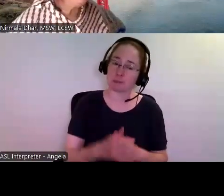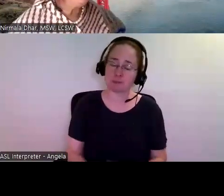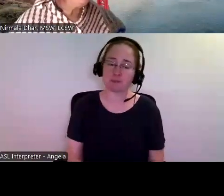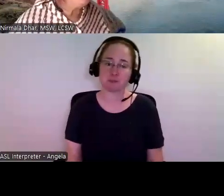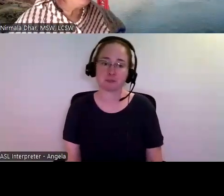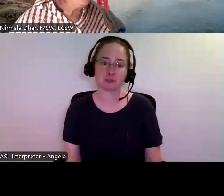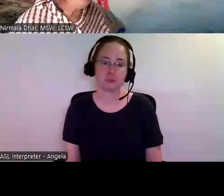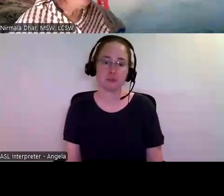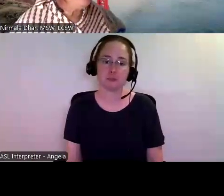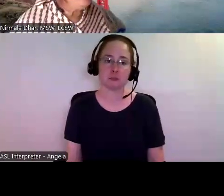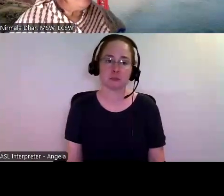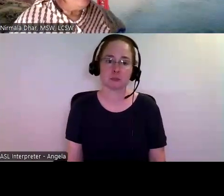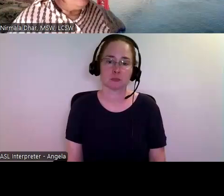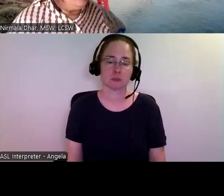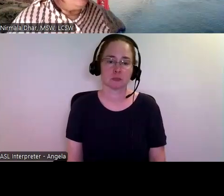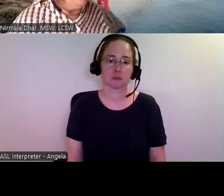slide.